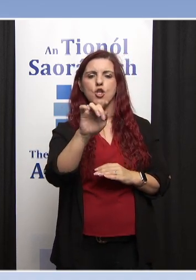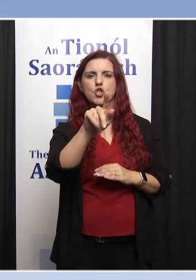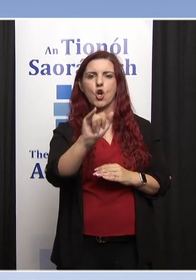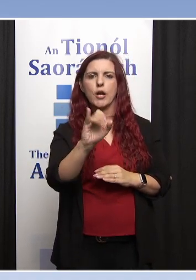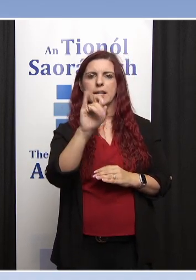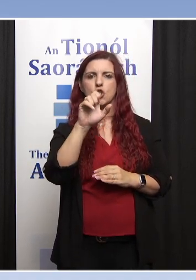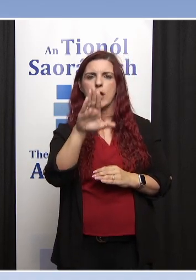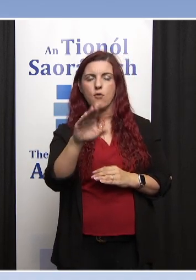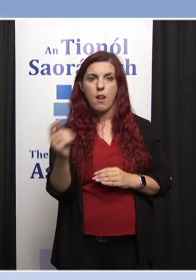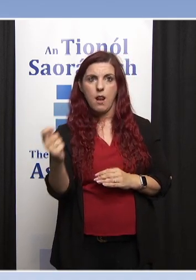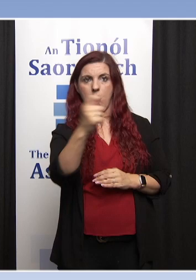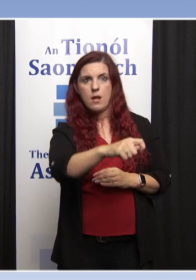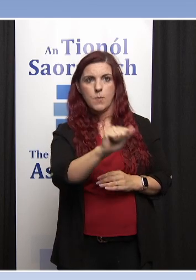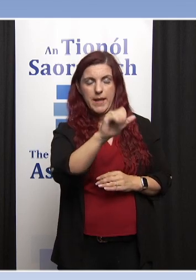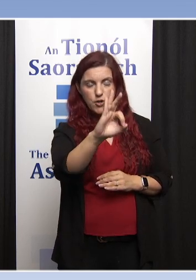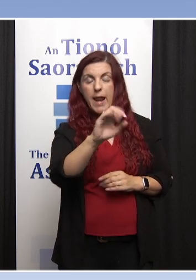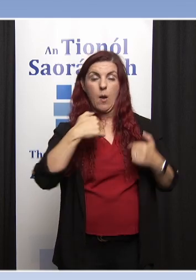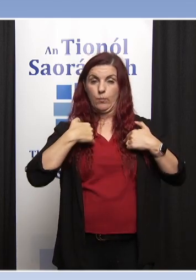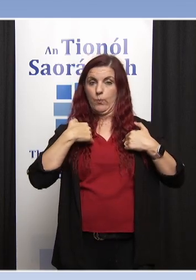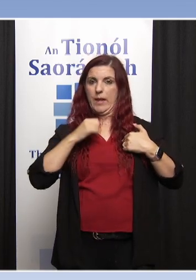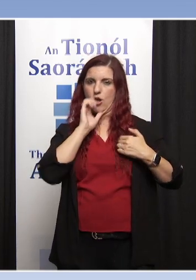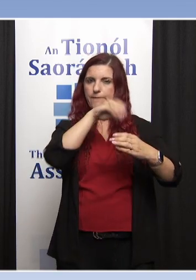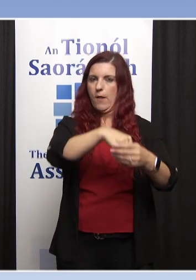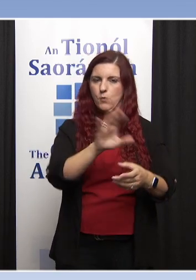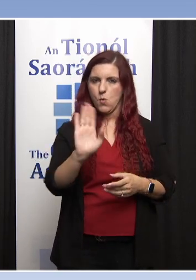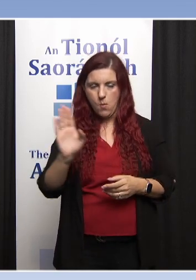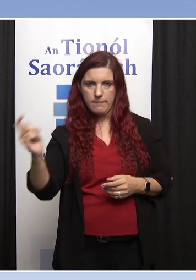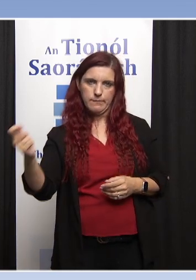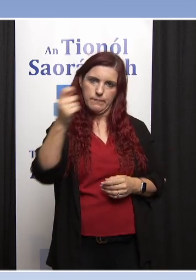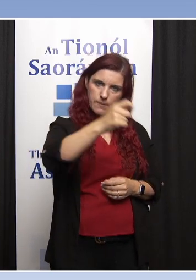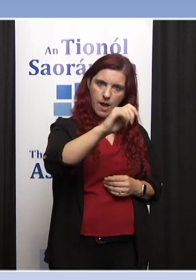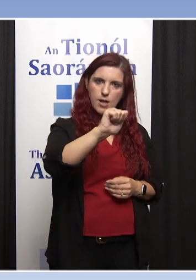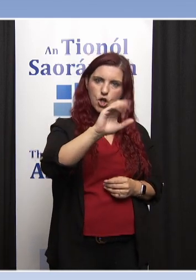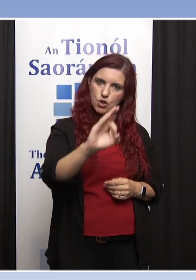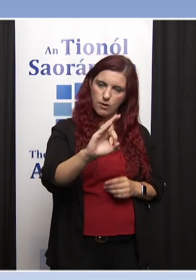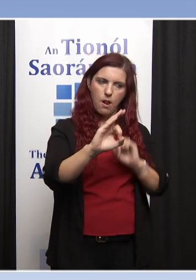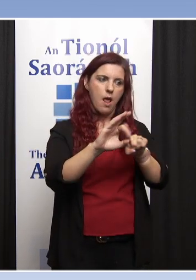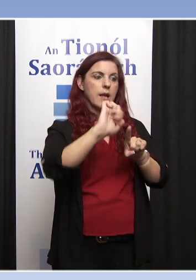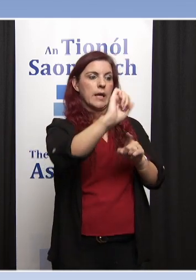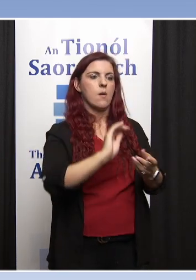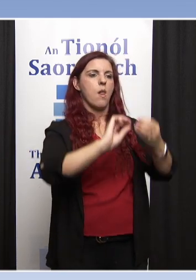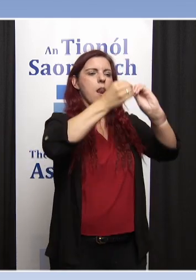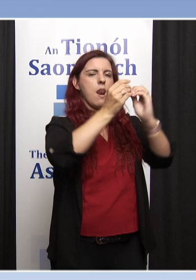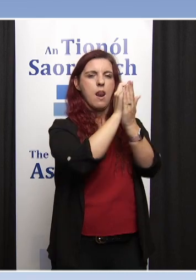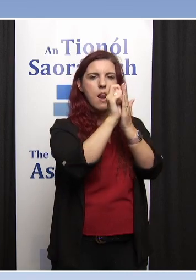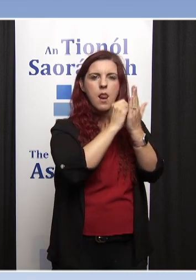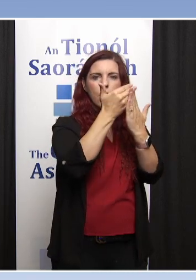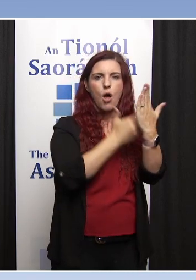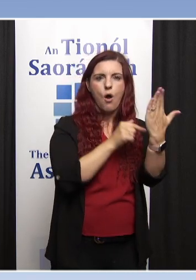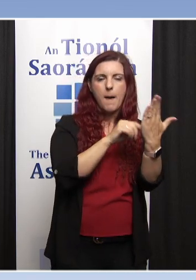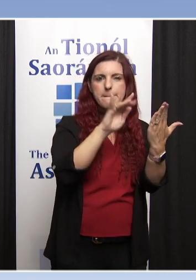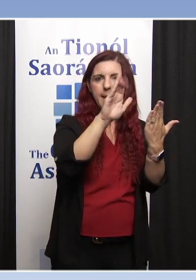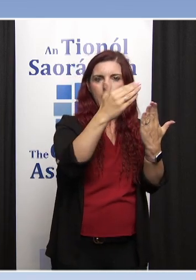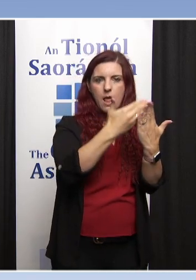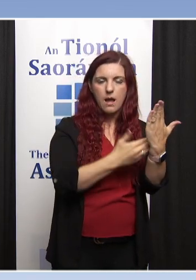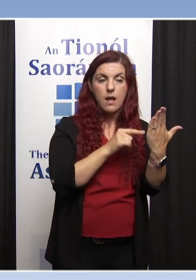the bill. So we're not involved in that process. That's a matter for the Attorney General, the professionals in that field. And then when the text is